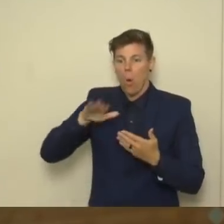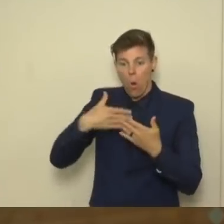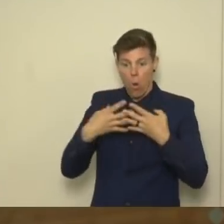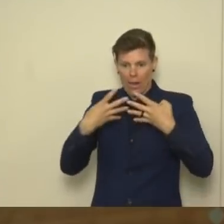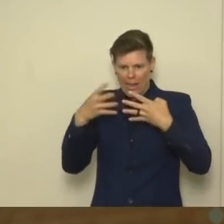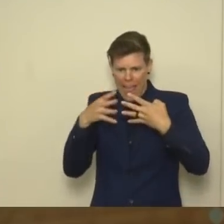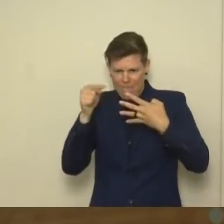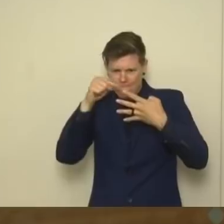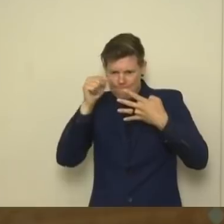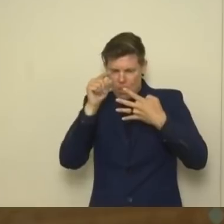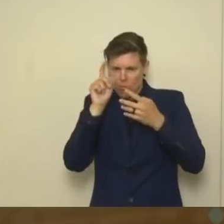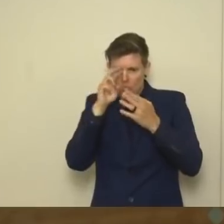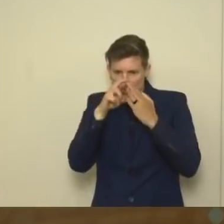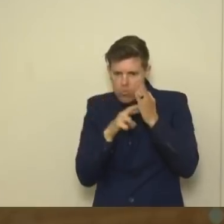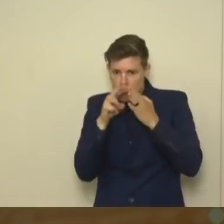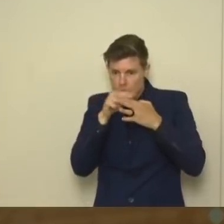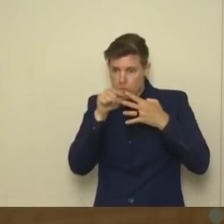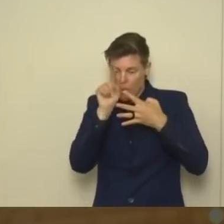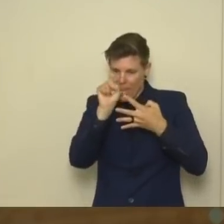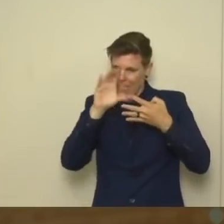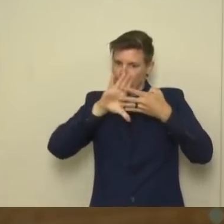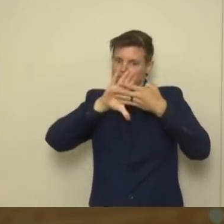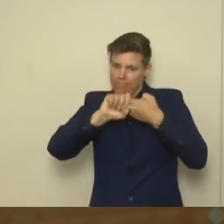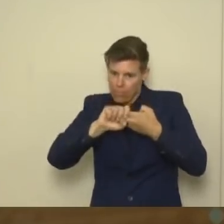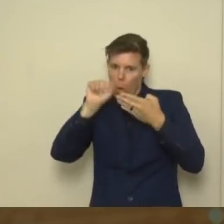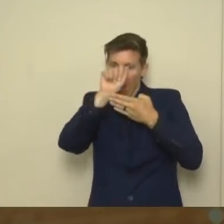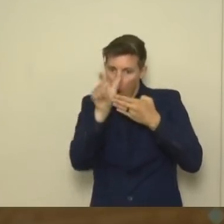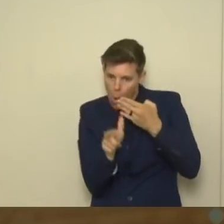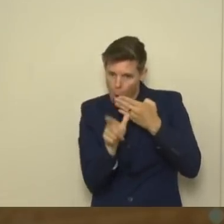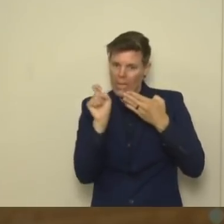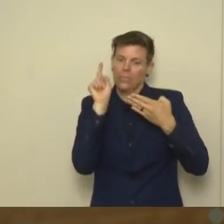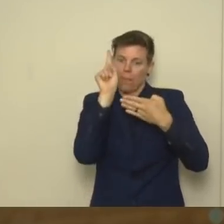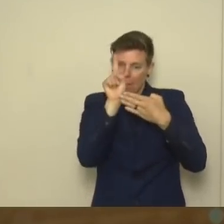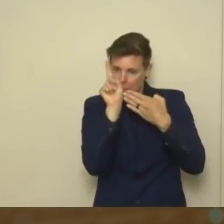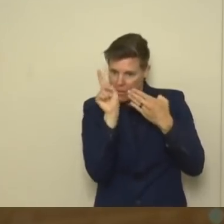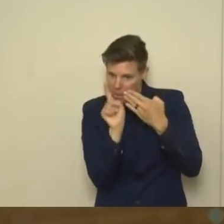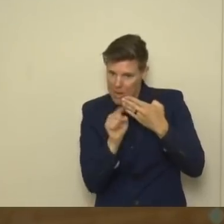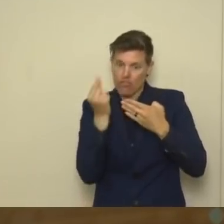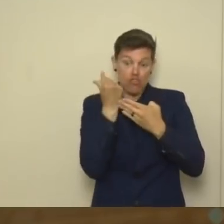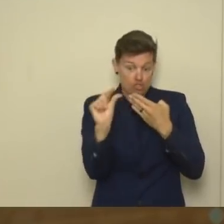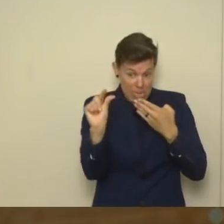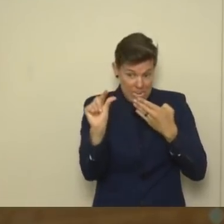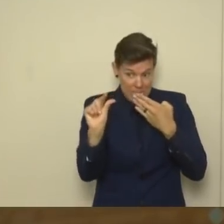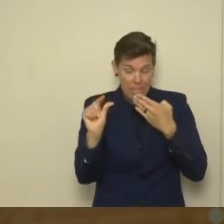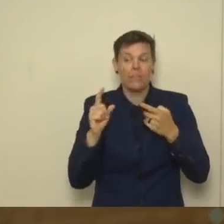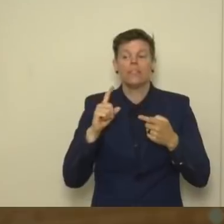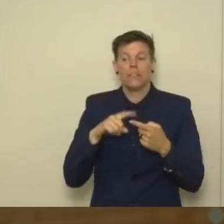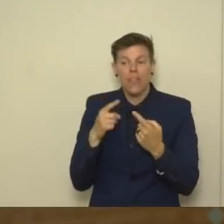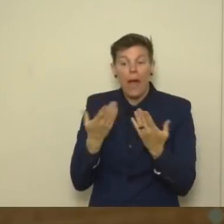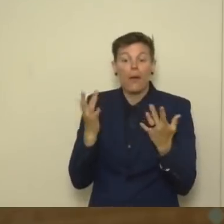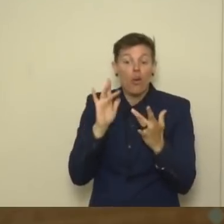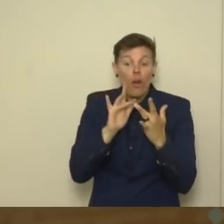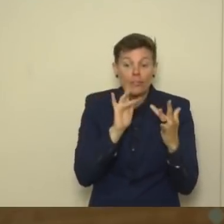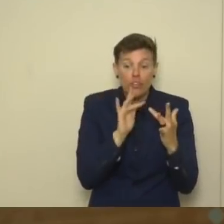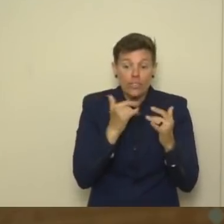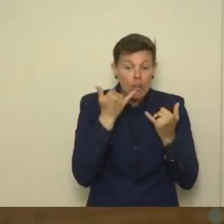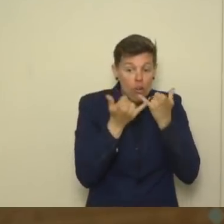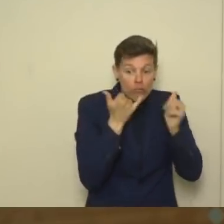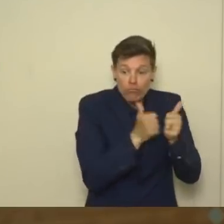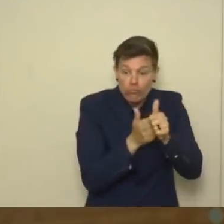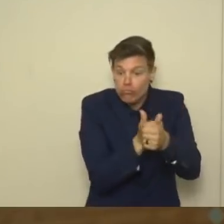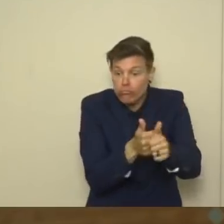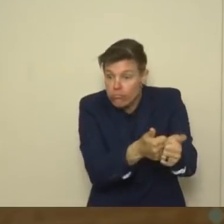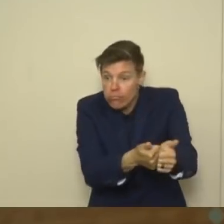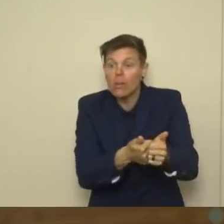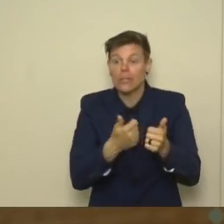we're seeing right now with our missing the targets on the contact tracing is really due to the incredible increase in the number of cases. And so